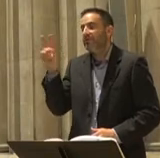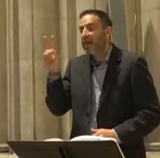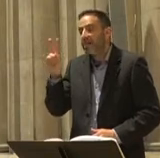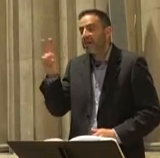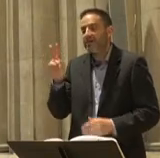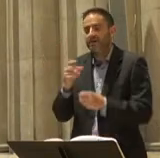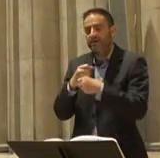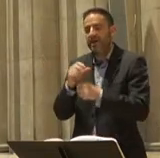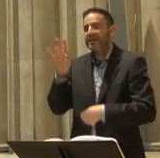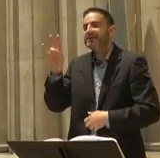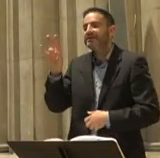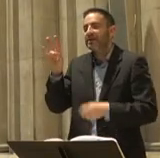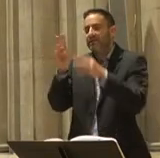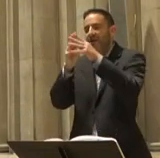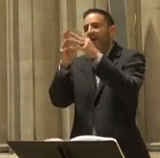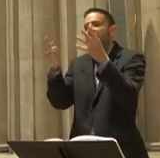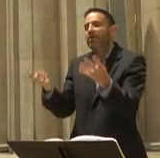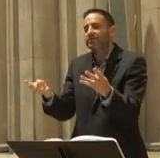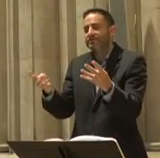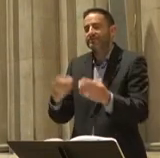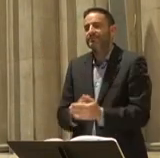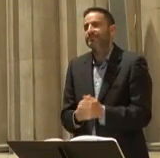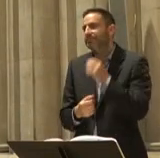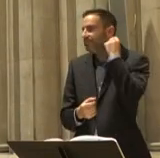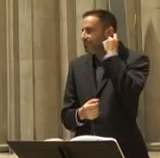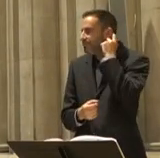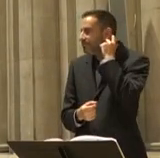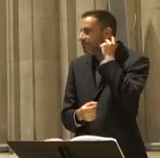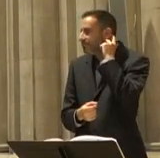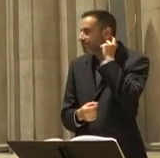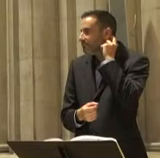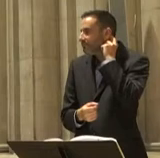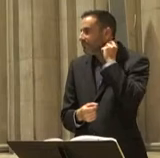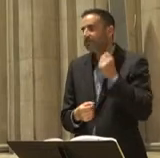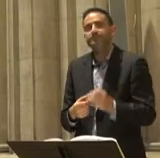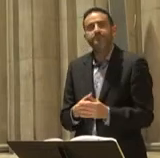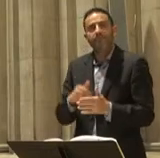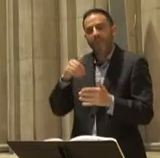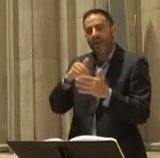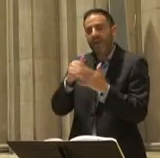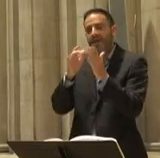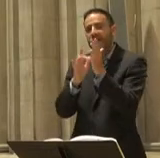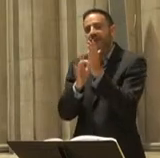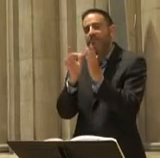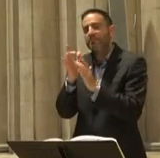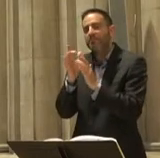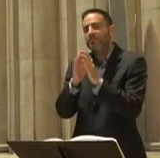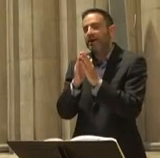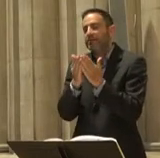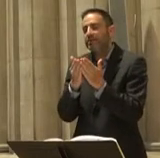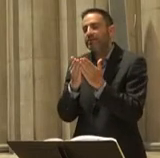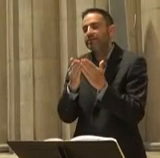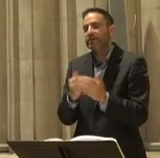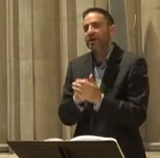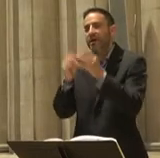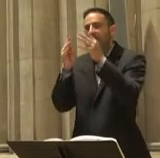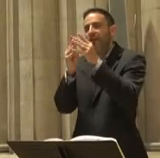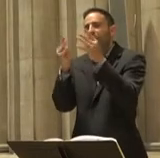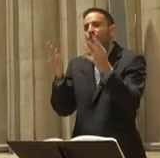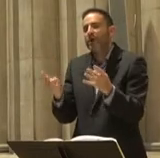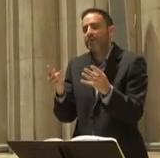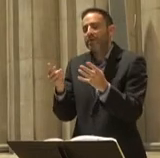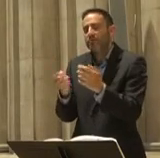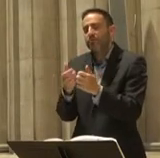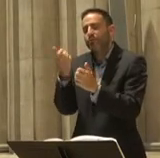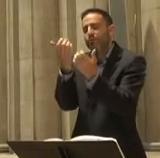the seven colors of the rainbow. But in the scriptures, the rainbow, of course, is the most